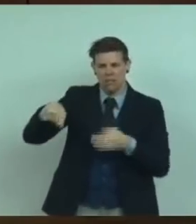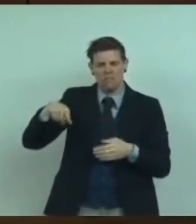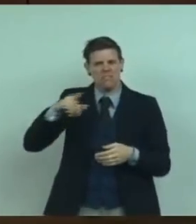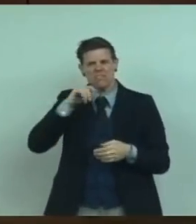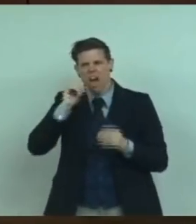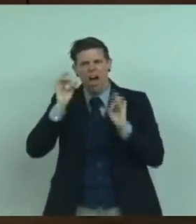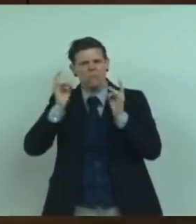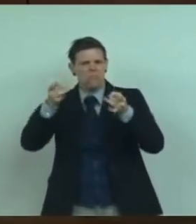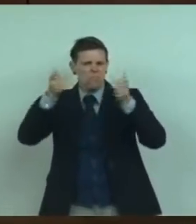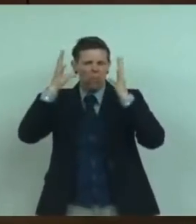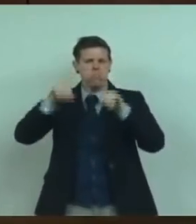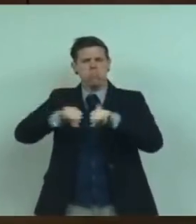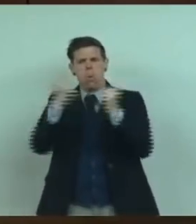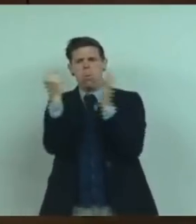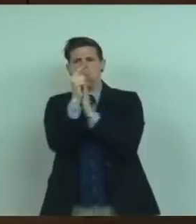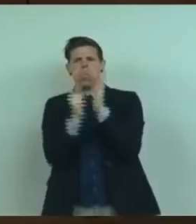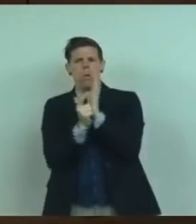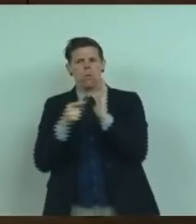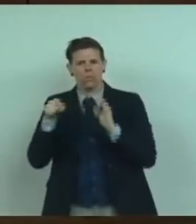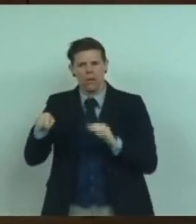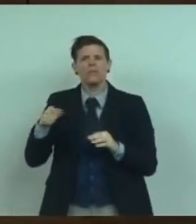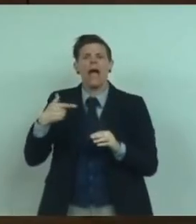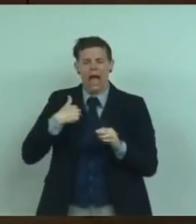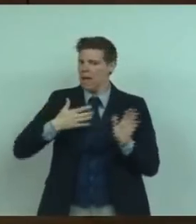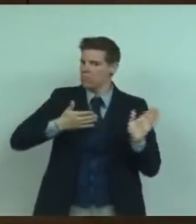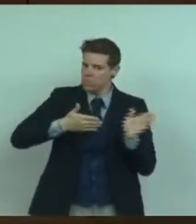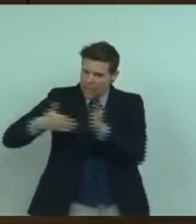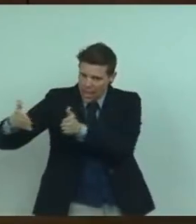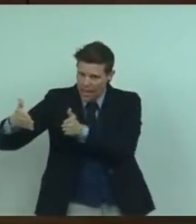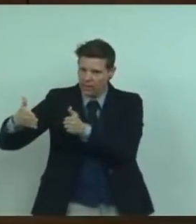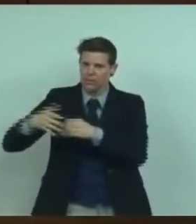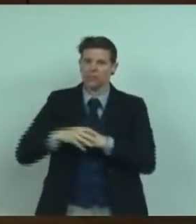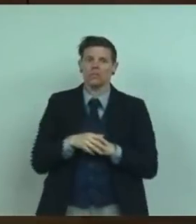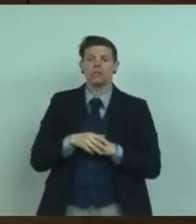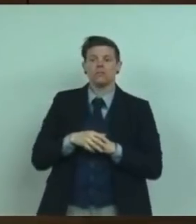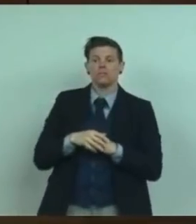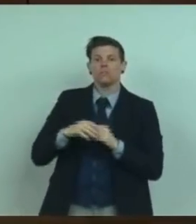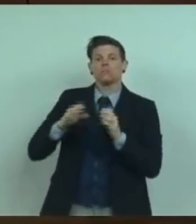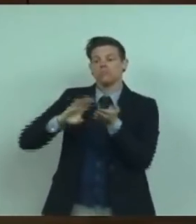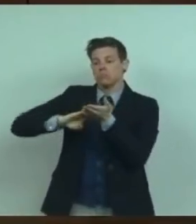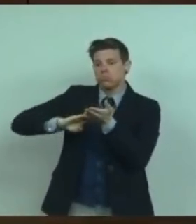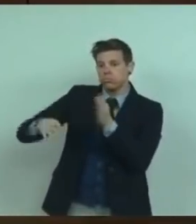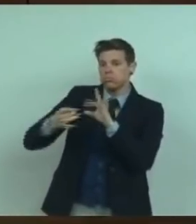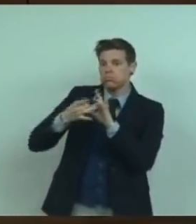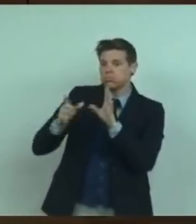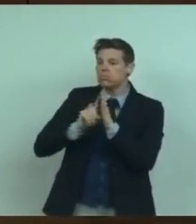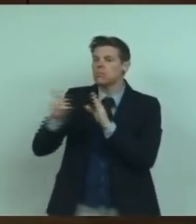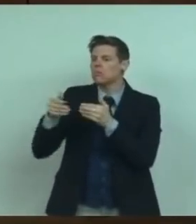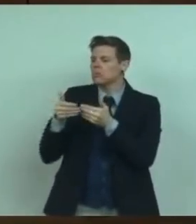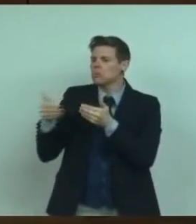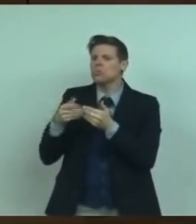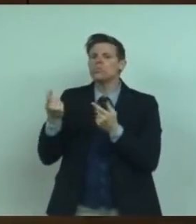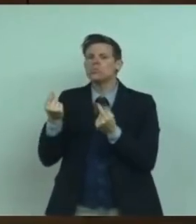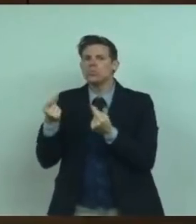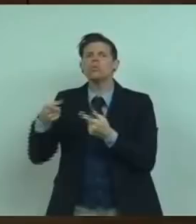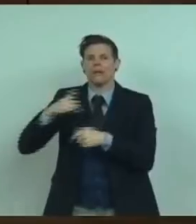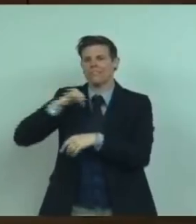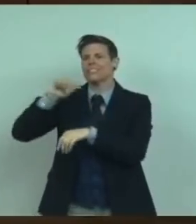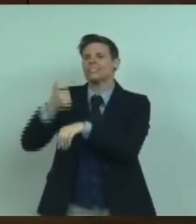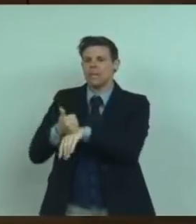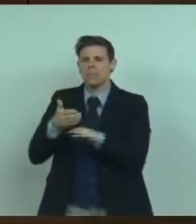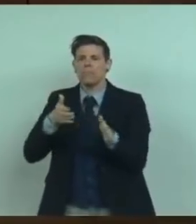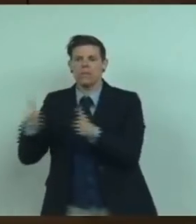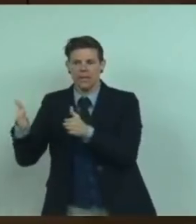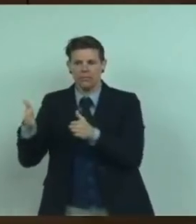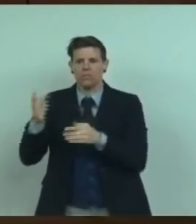plan. And so we expect to release, I think, 40 individuals early next week who